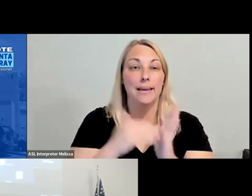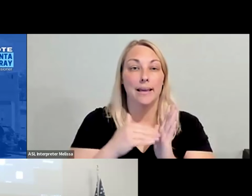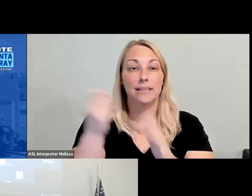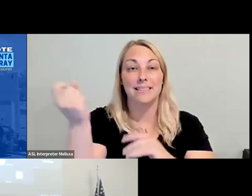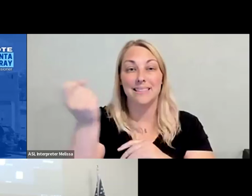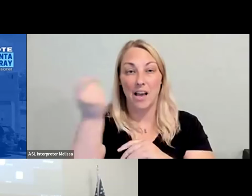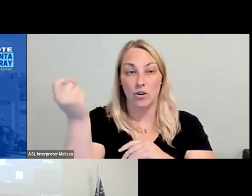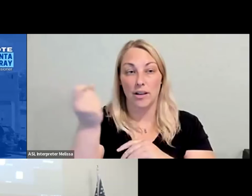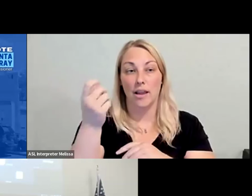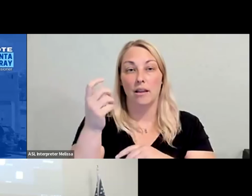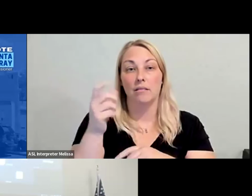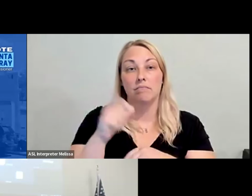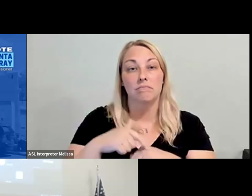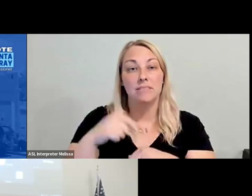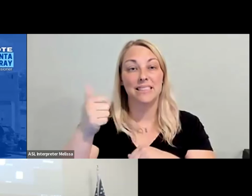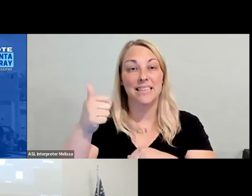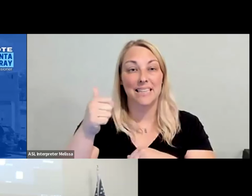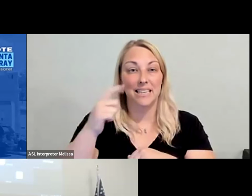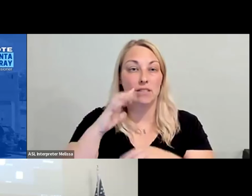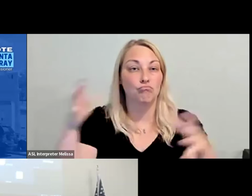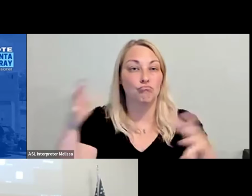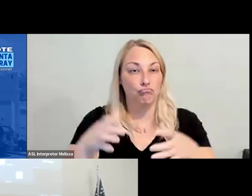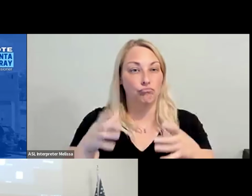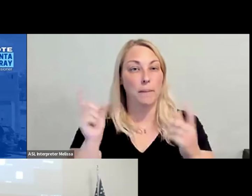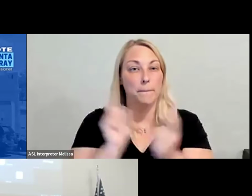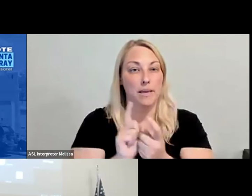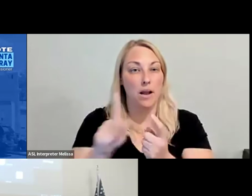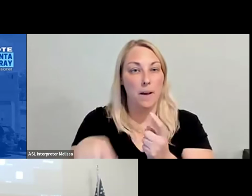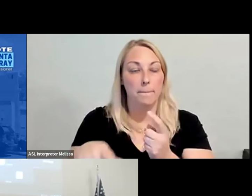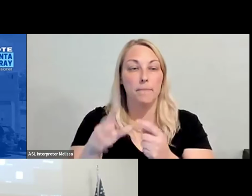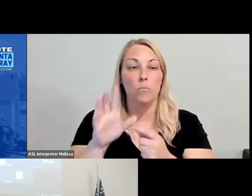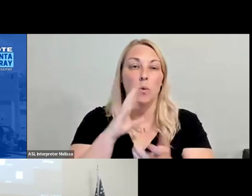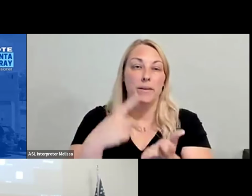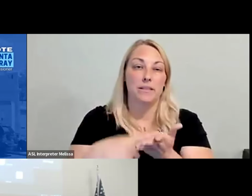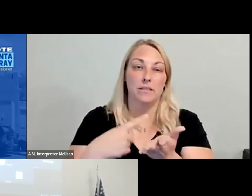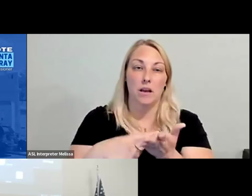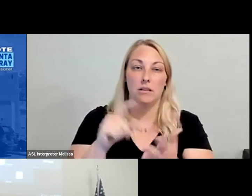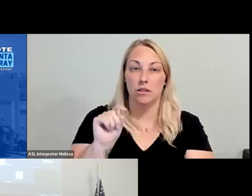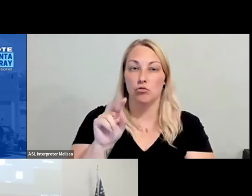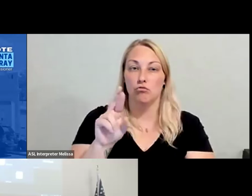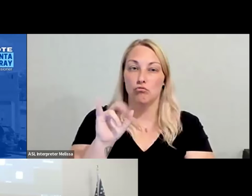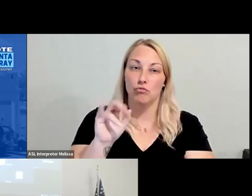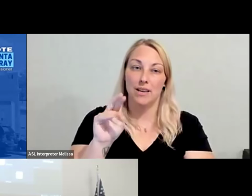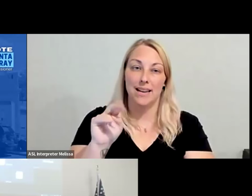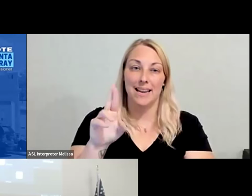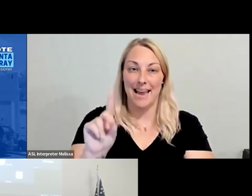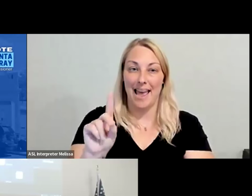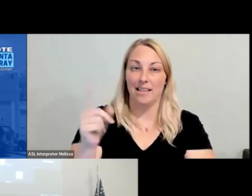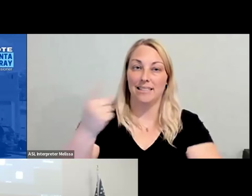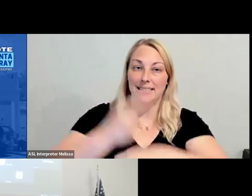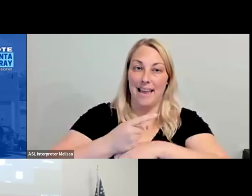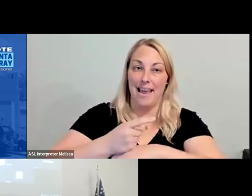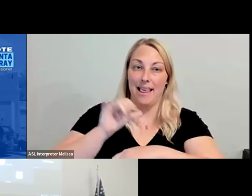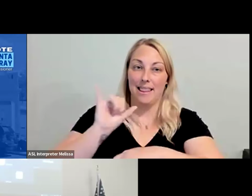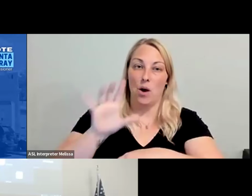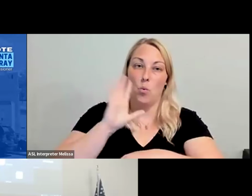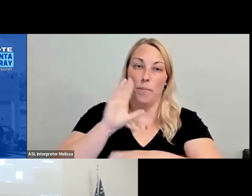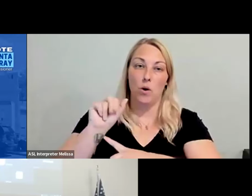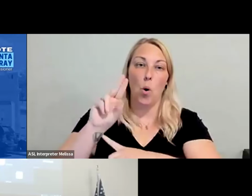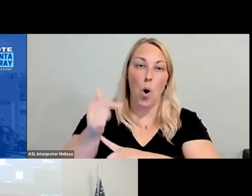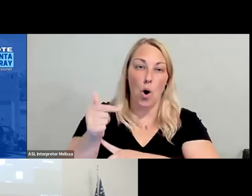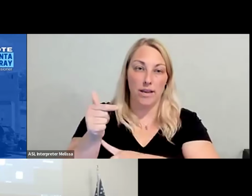a.m. We'll be discussing Trinidad Day, which is going to be the Saturday before the new school year starts in